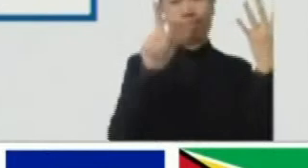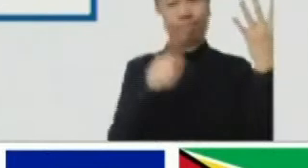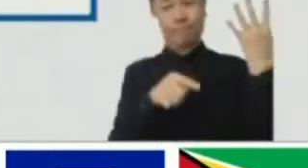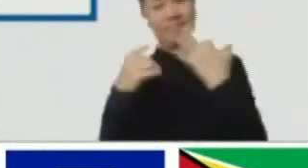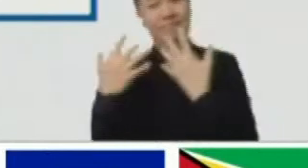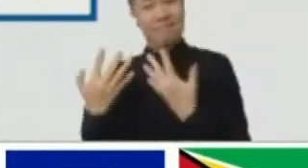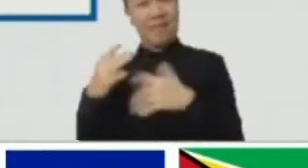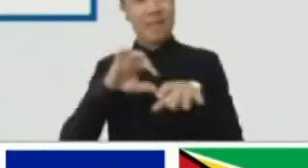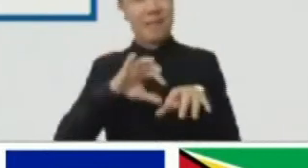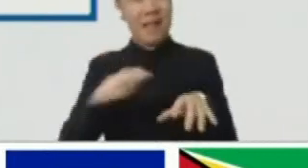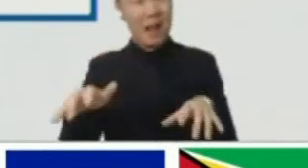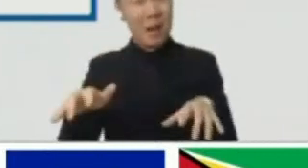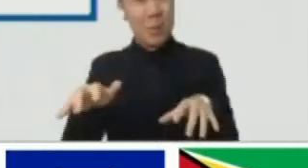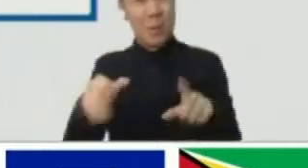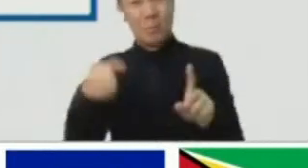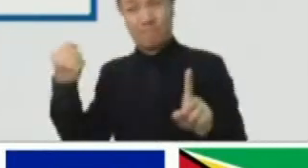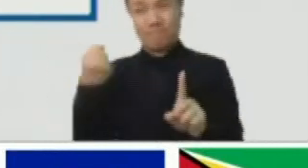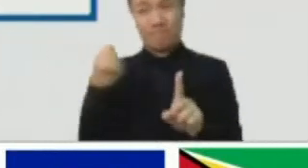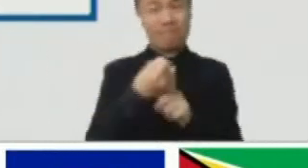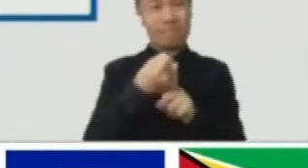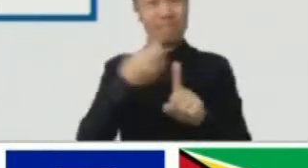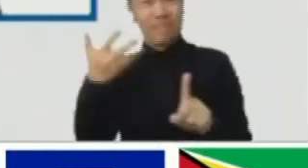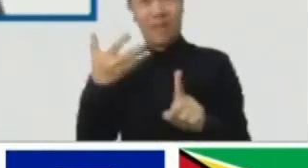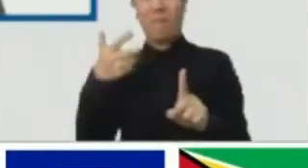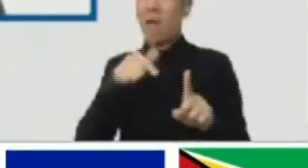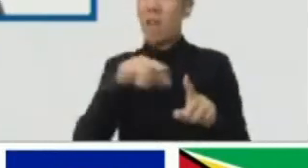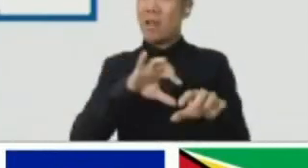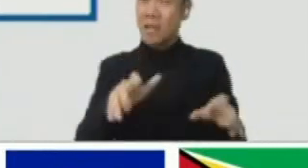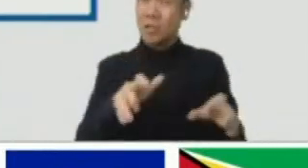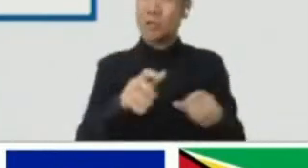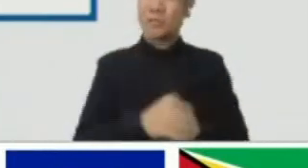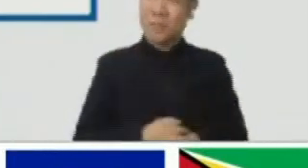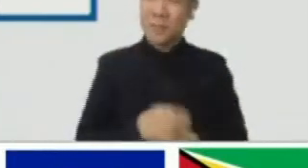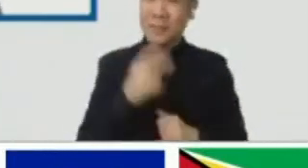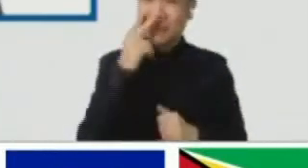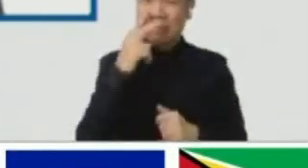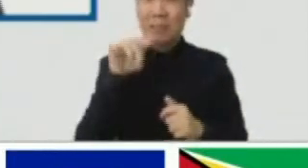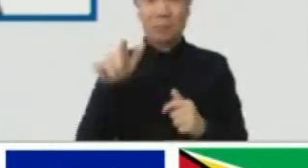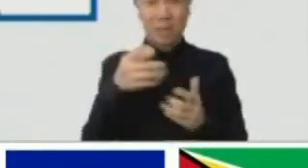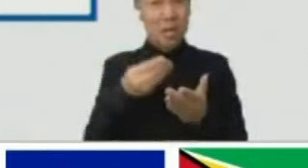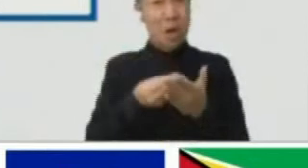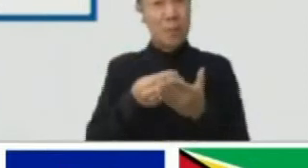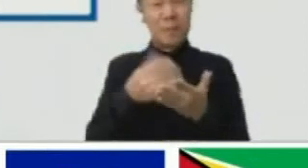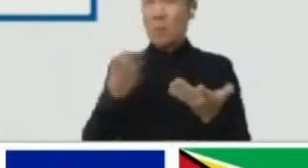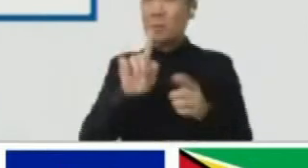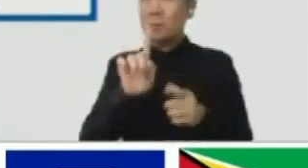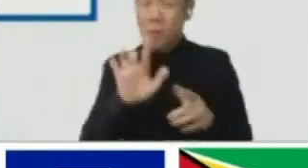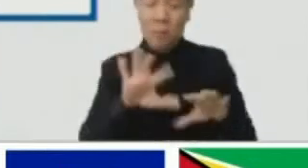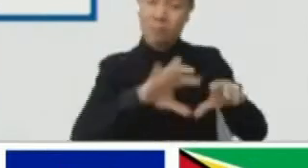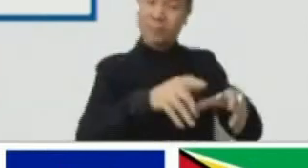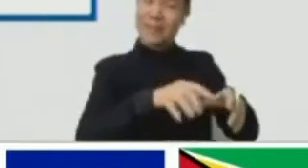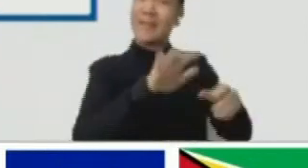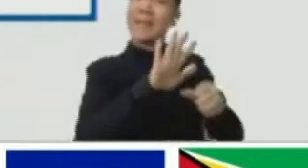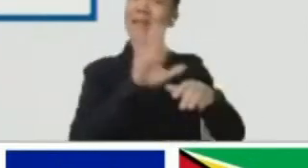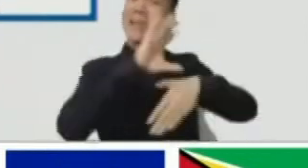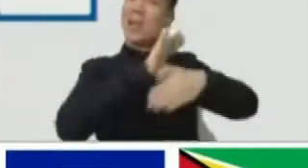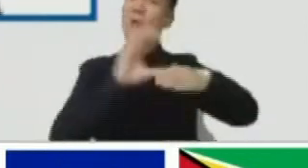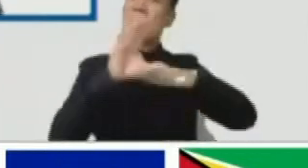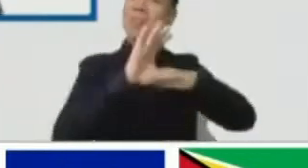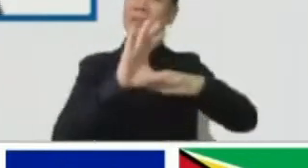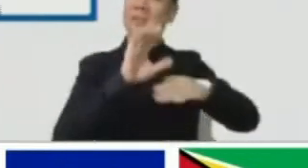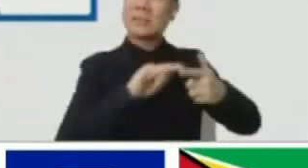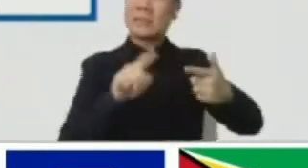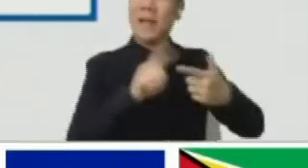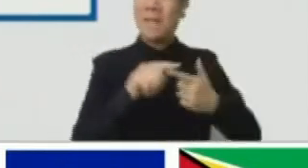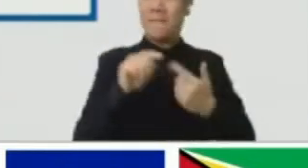greatest economic losses compared to the size of their economies are in the Caribbean, and the region accounts for